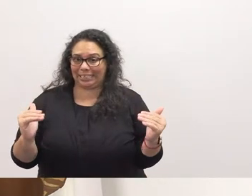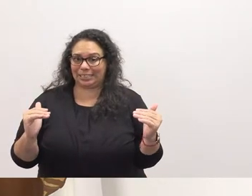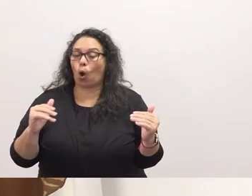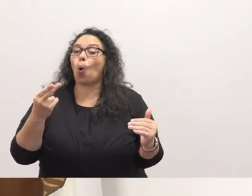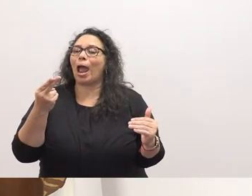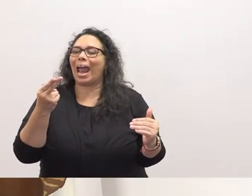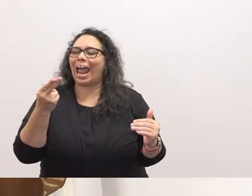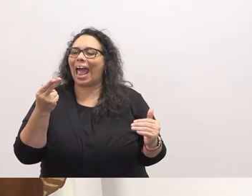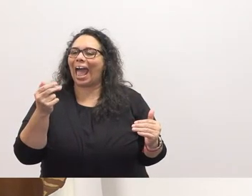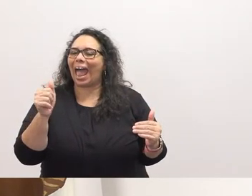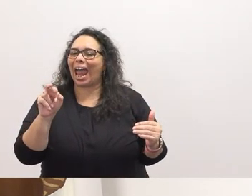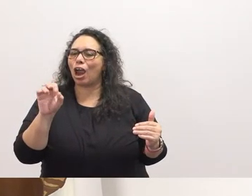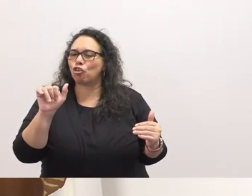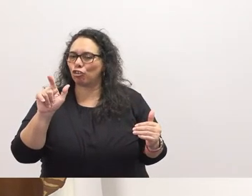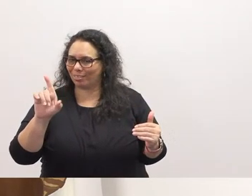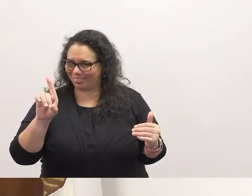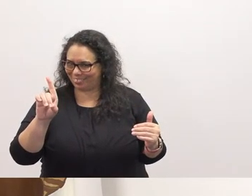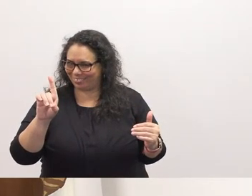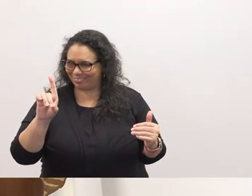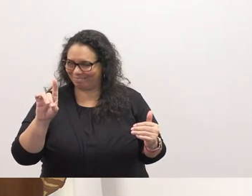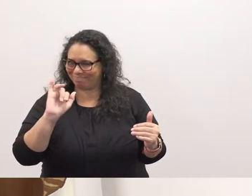Harold.